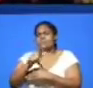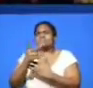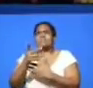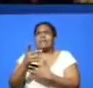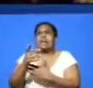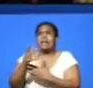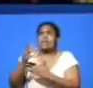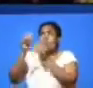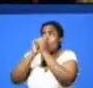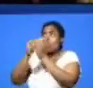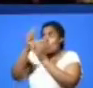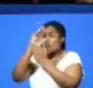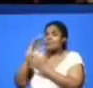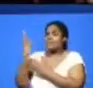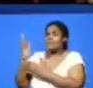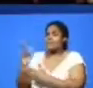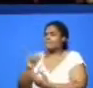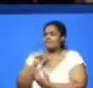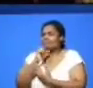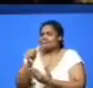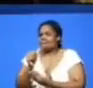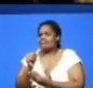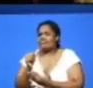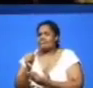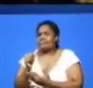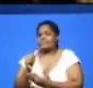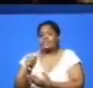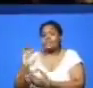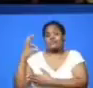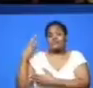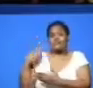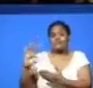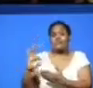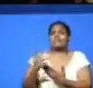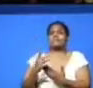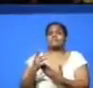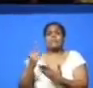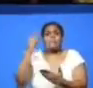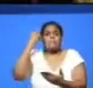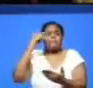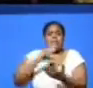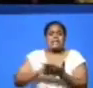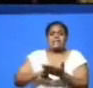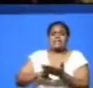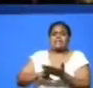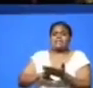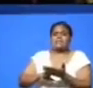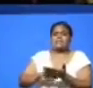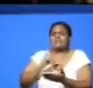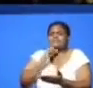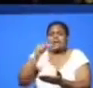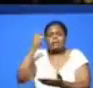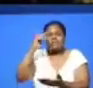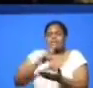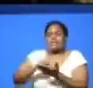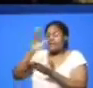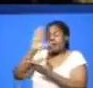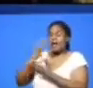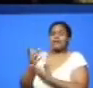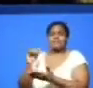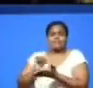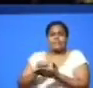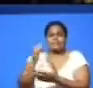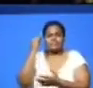No! France was steeped in atheism. Its atheistic concept